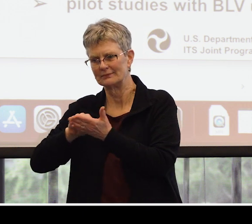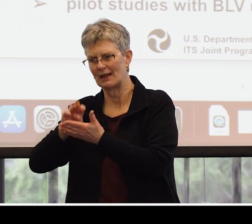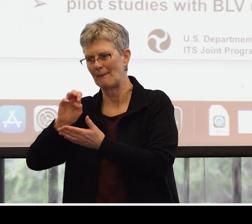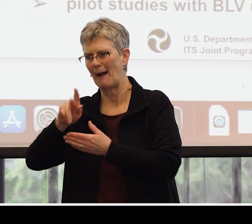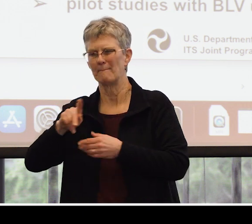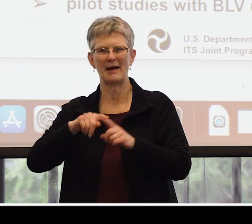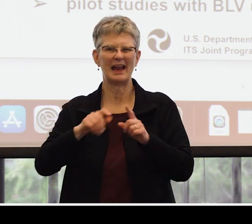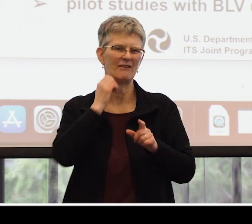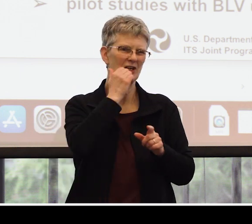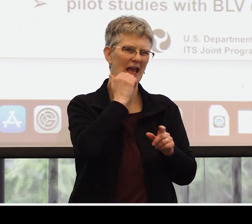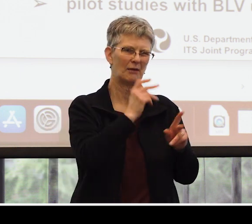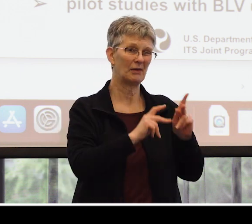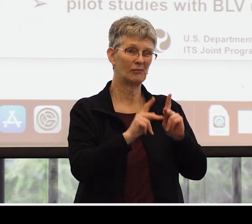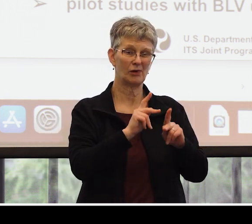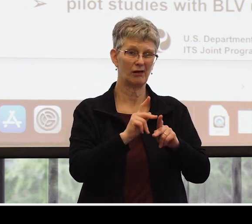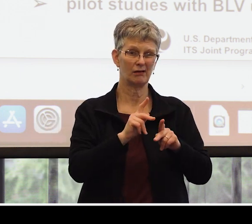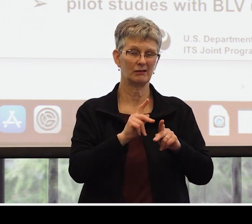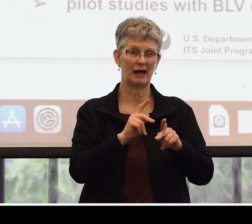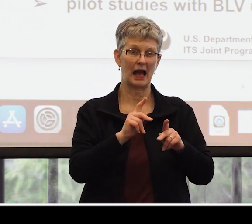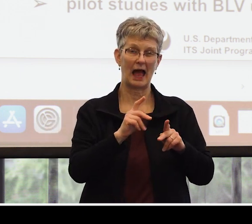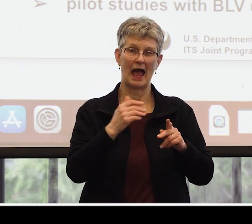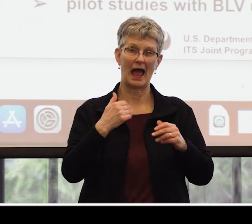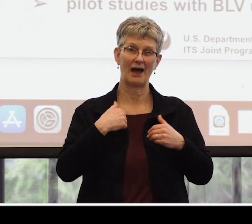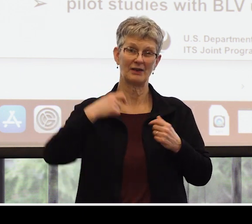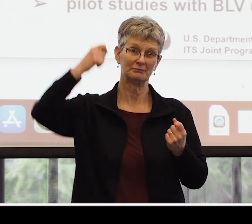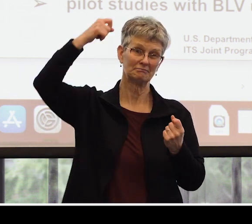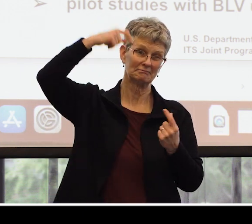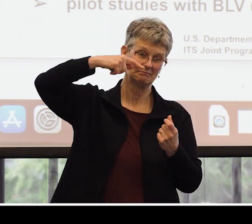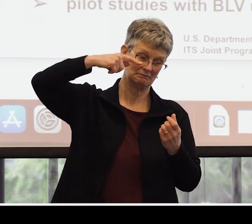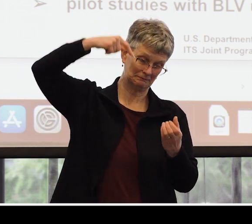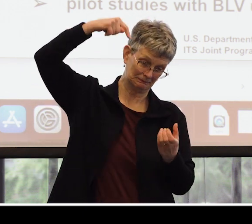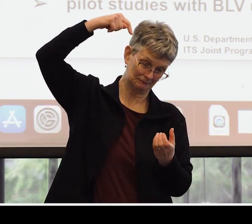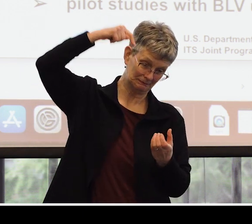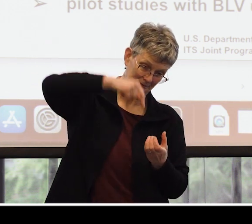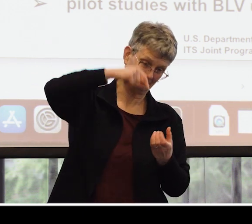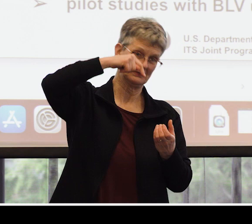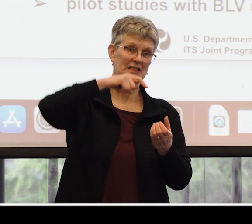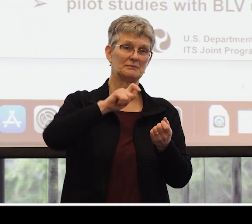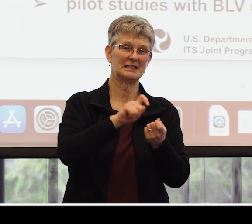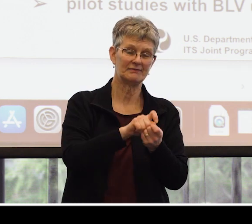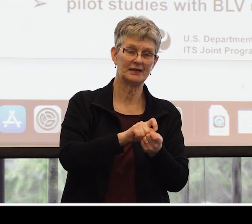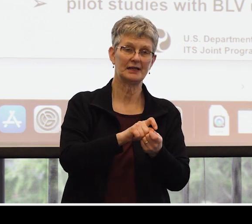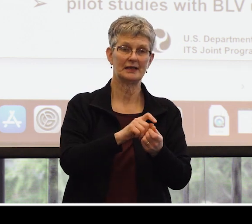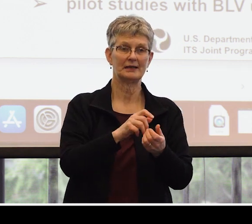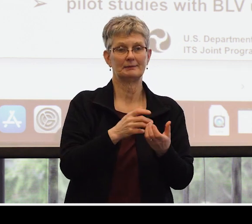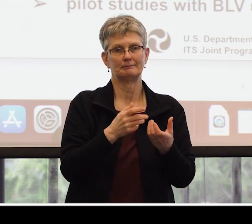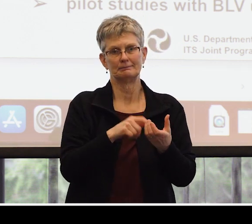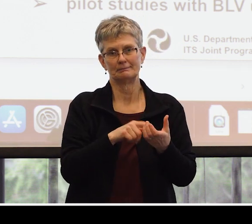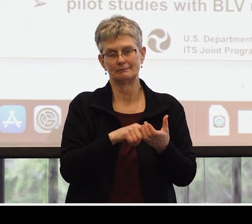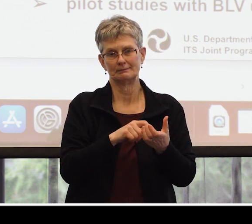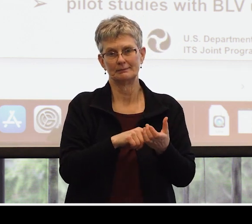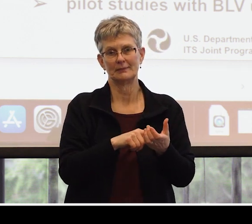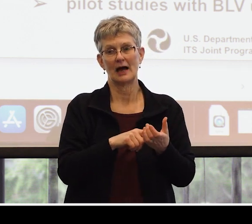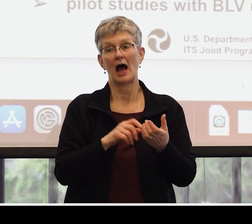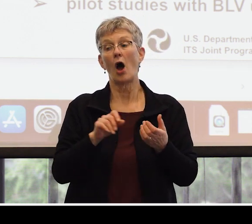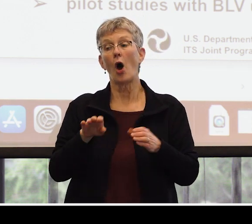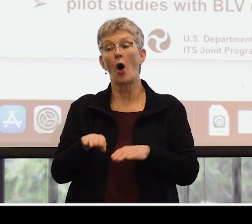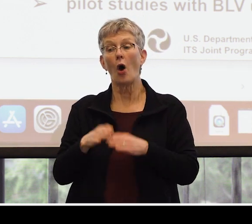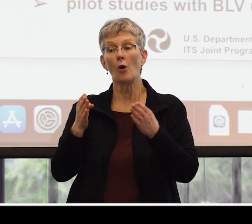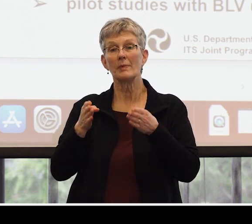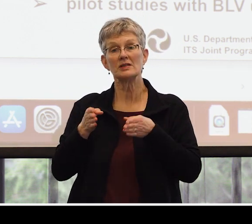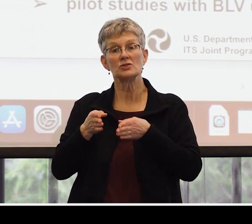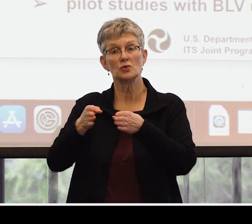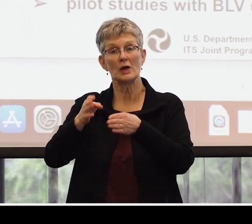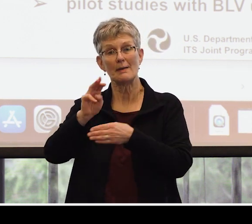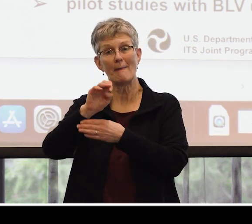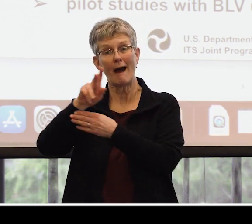precision. As it comes to OpenStreetMap, the editing capacities also depend on what editors people